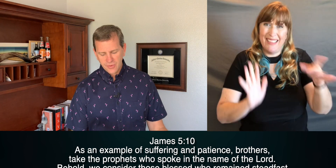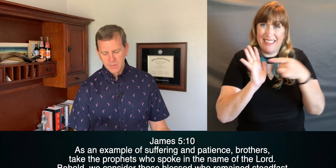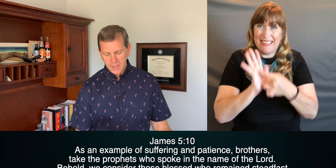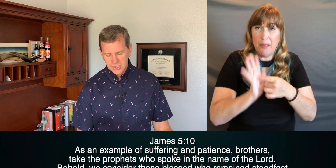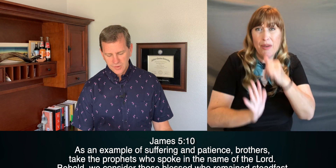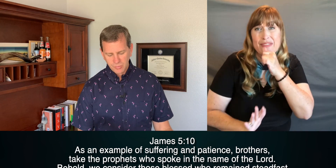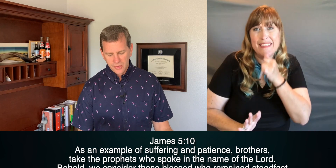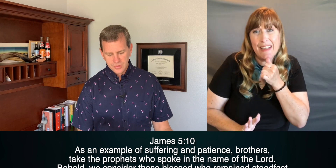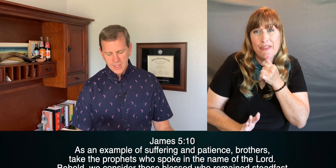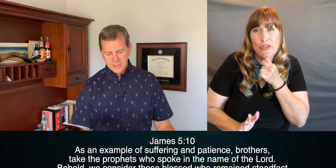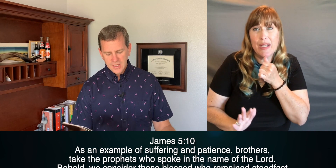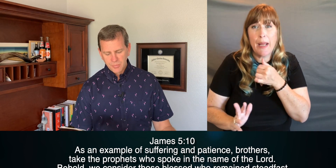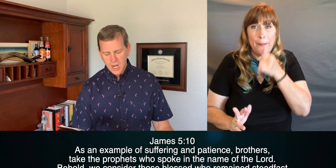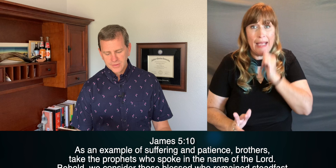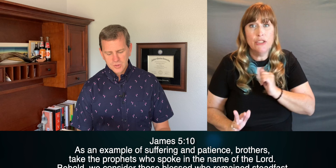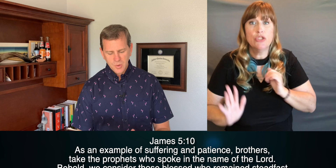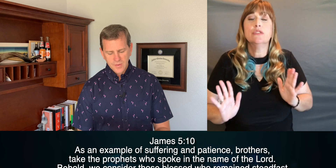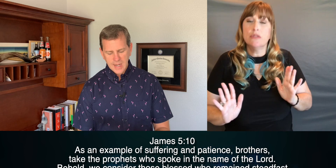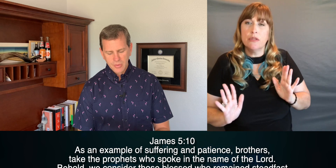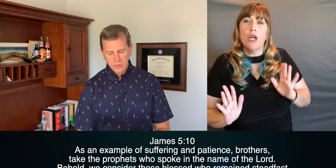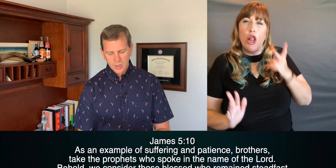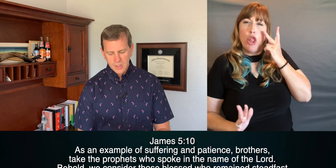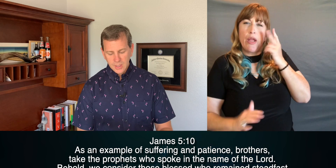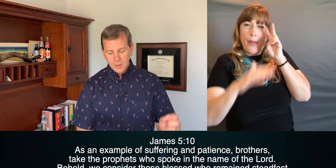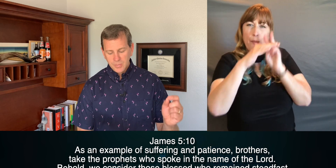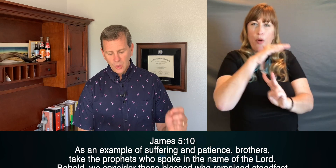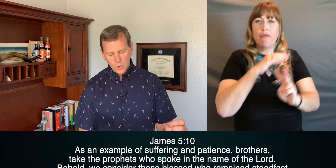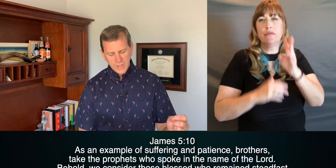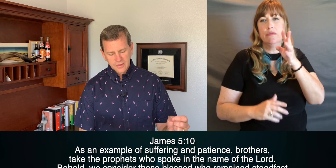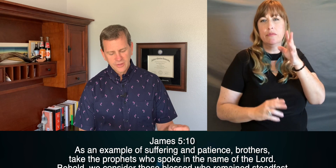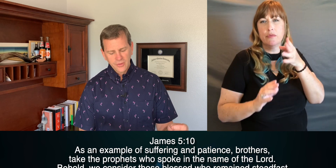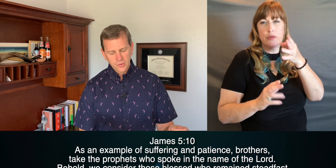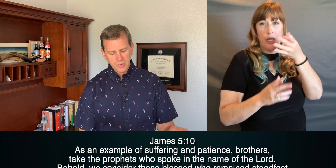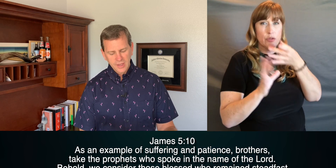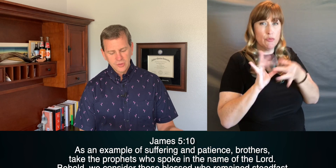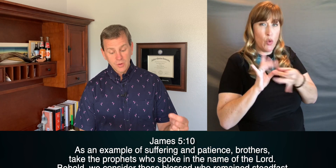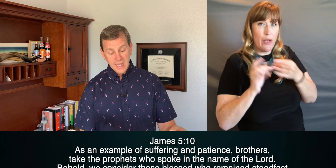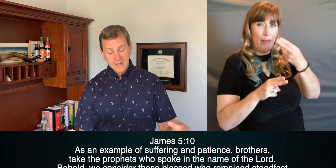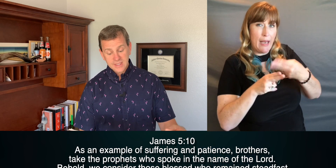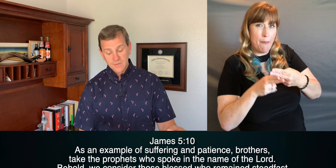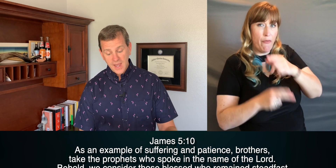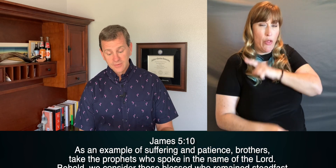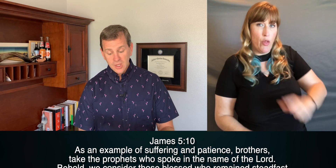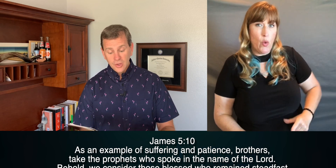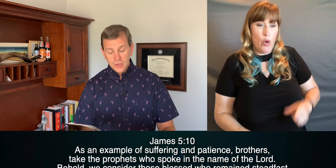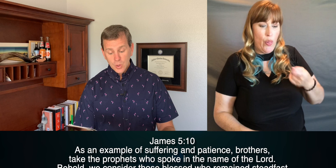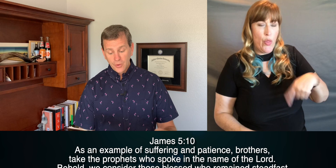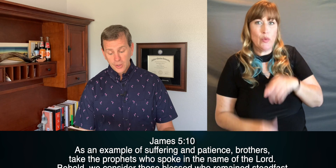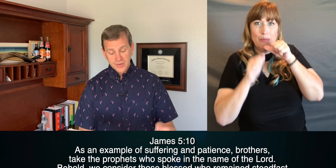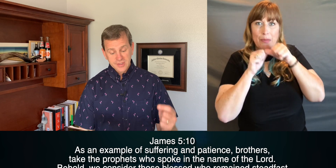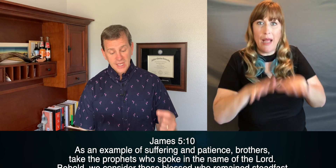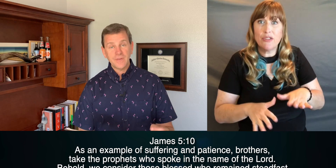of suffering and patience, brothers, take the prophets who spoke in the name of the Lord. Behold, we consider those blessed who remain steadfast.